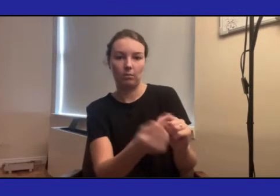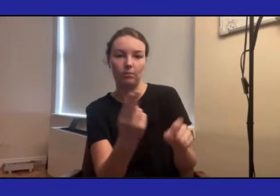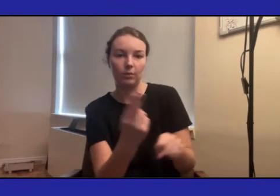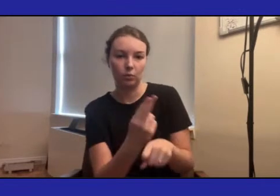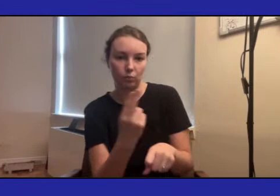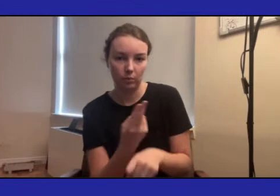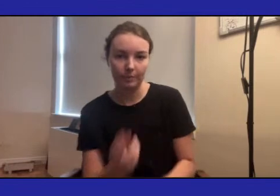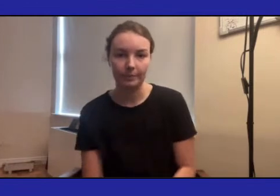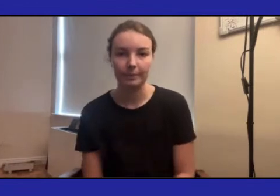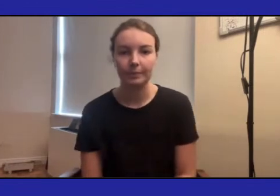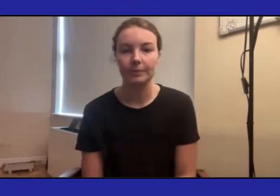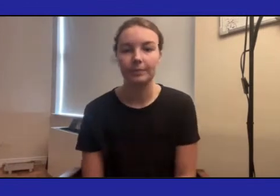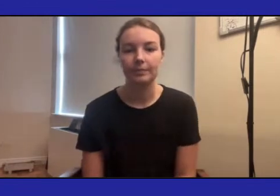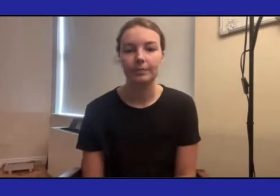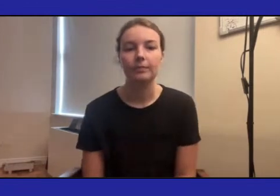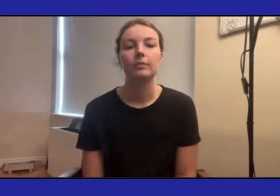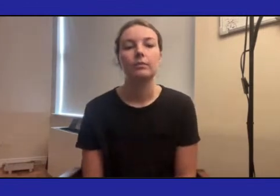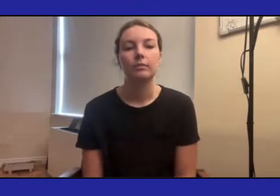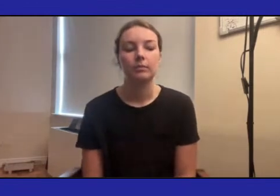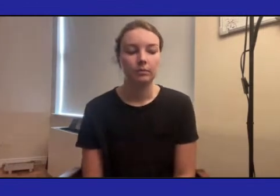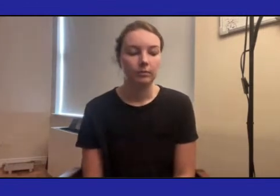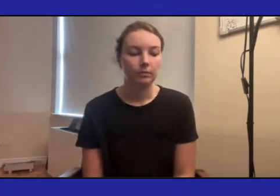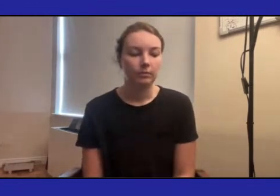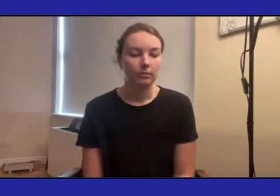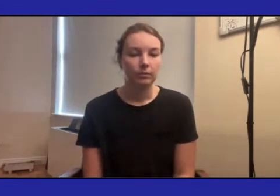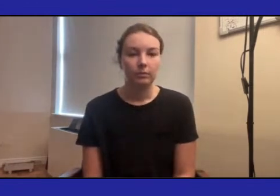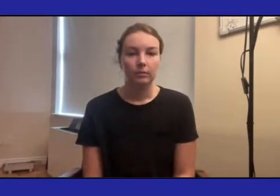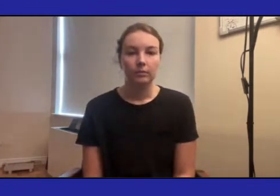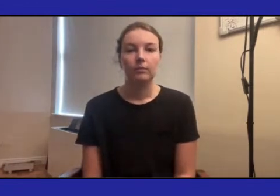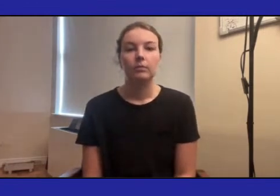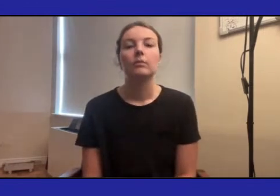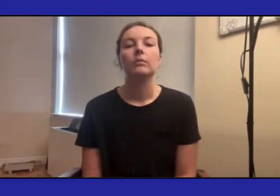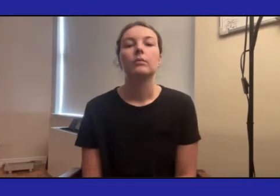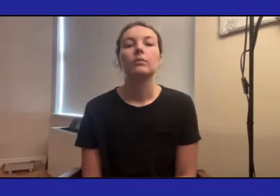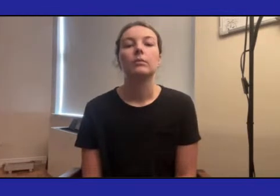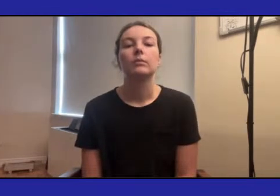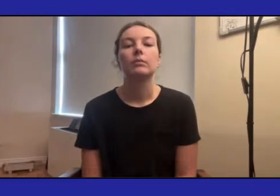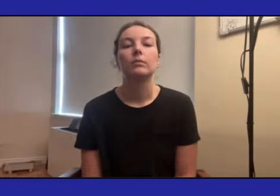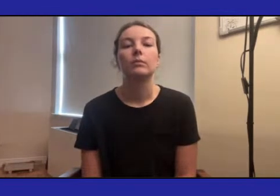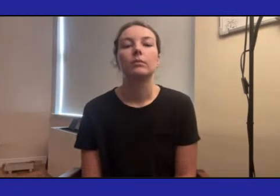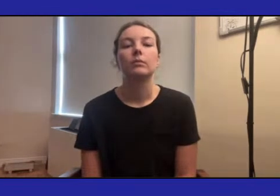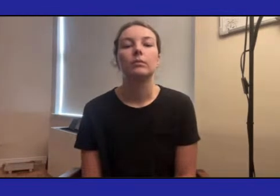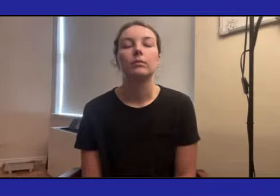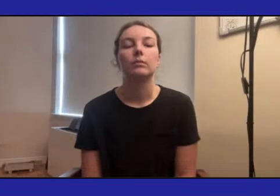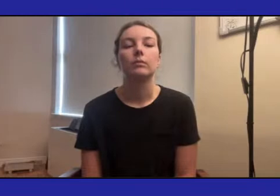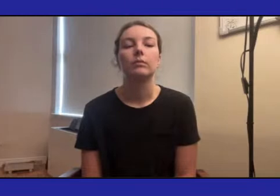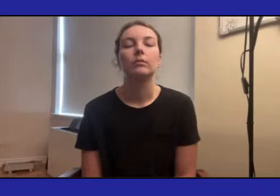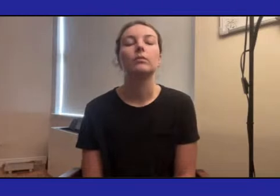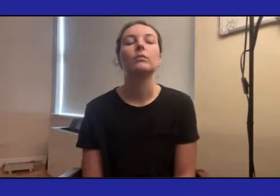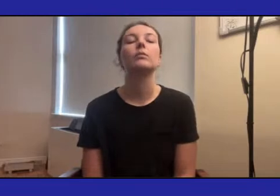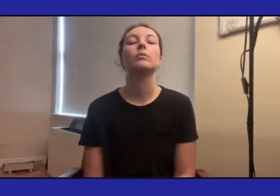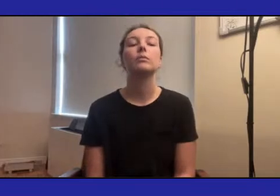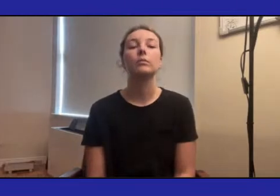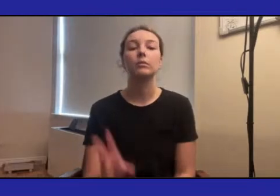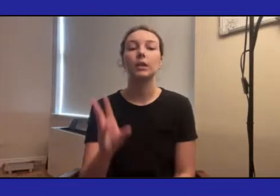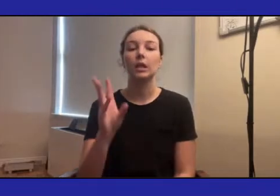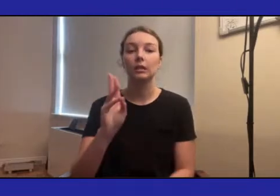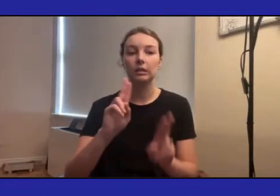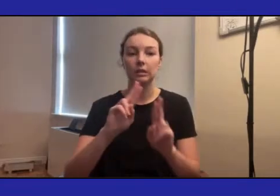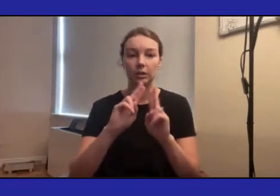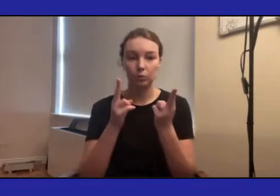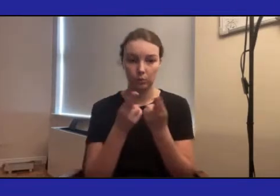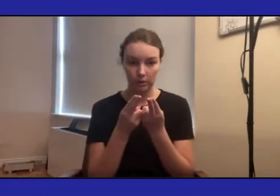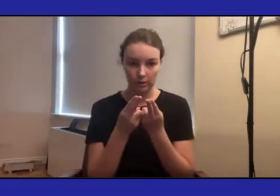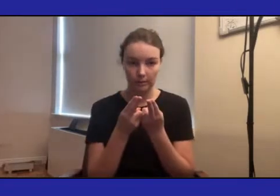and schedule, we're looking to renovate 6 of our interior units. The scope will